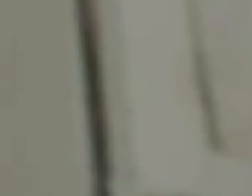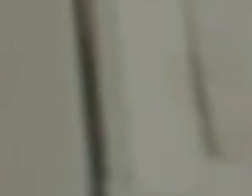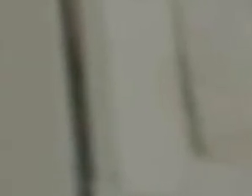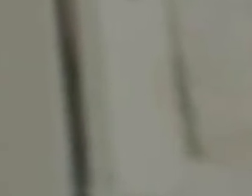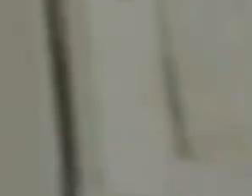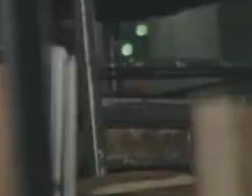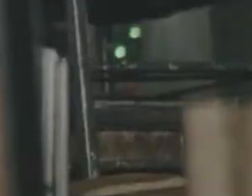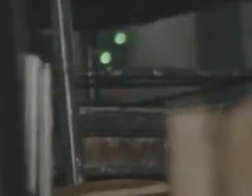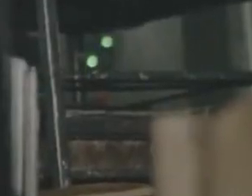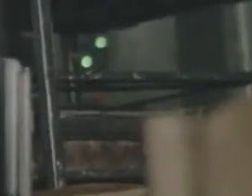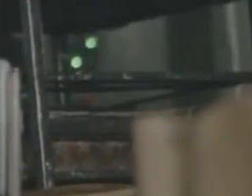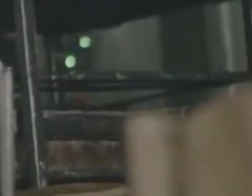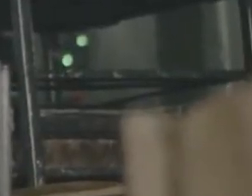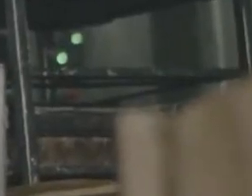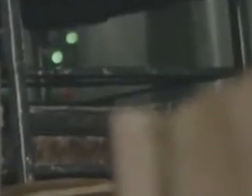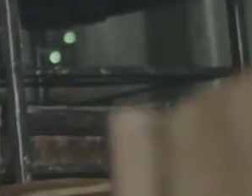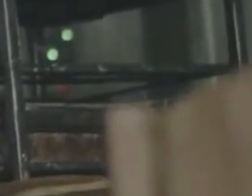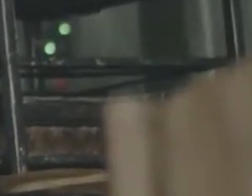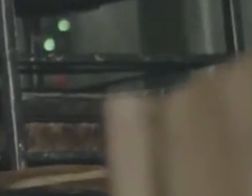And here too.